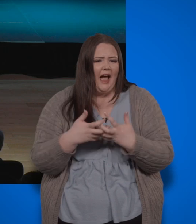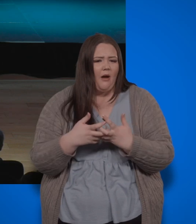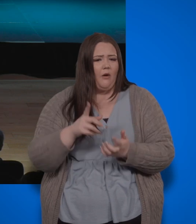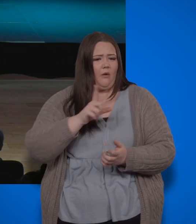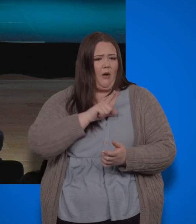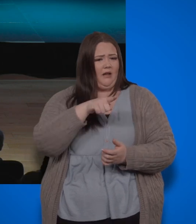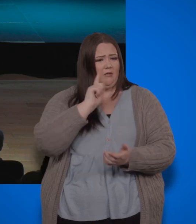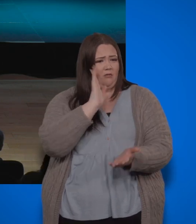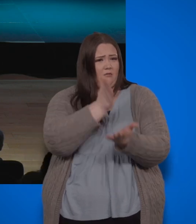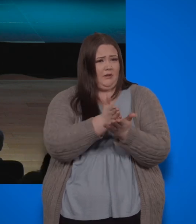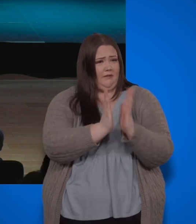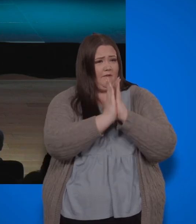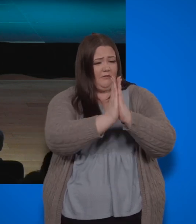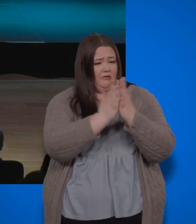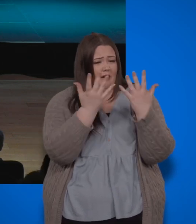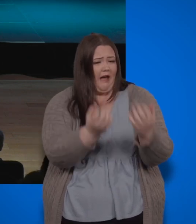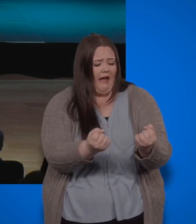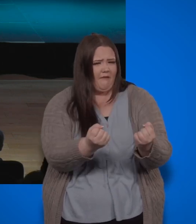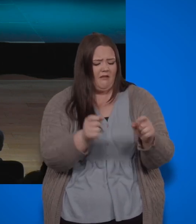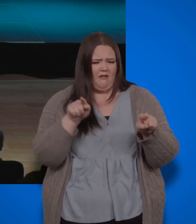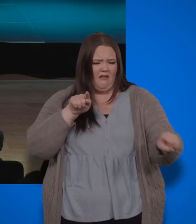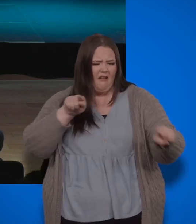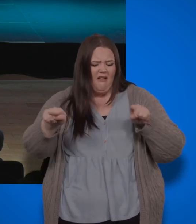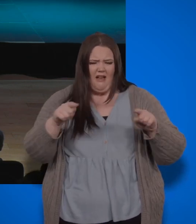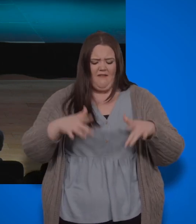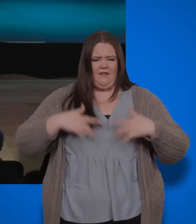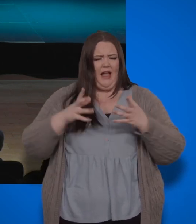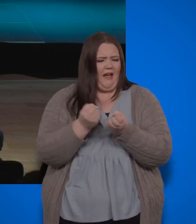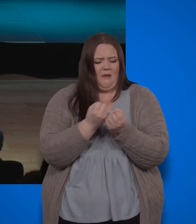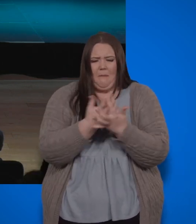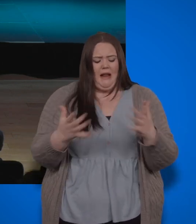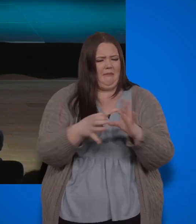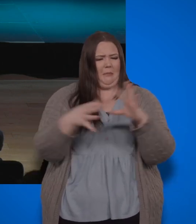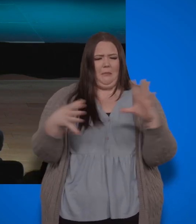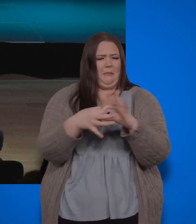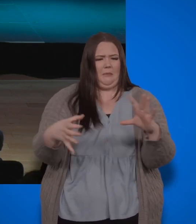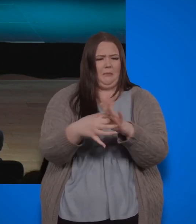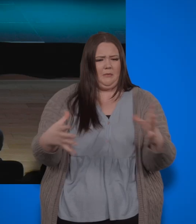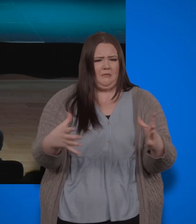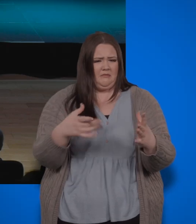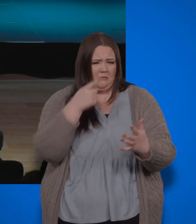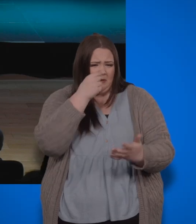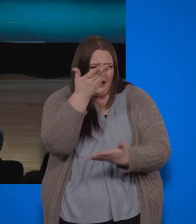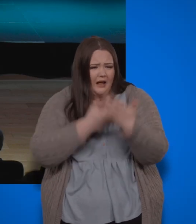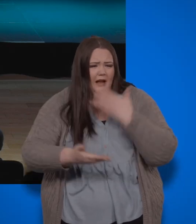link with someone with a religious faith, because it seems to quite heavily counteract a lot of the foundational